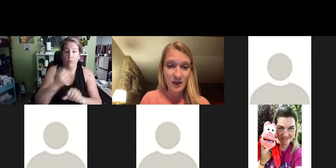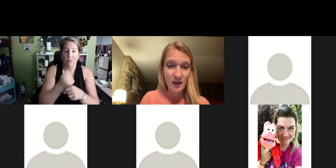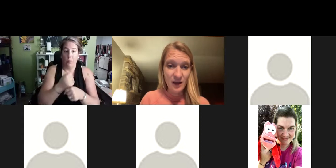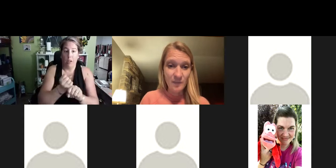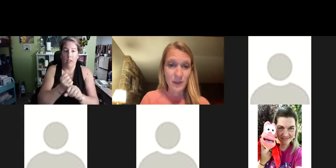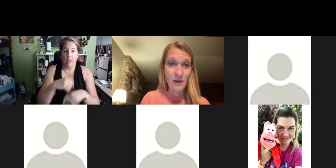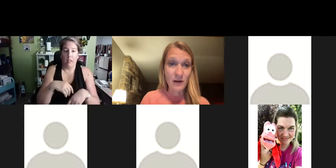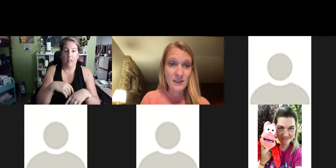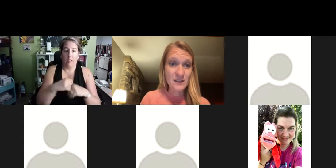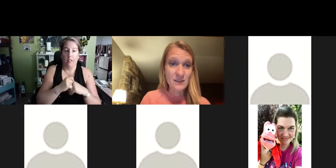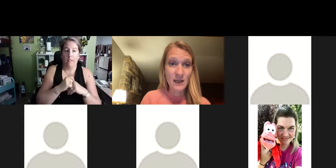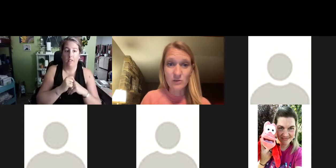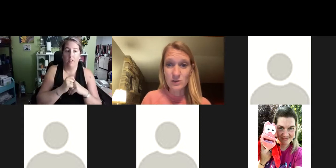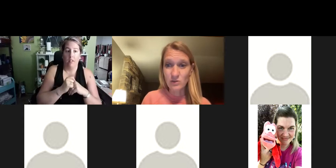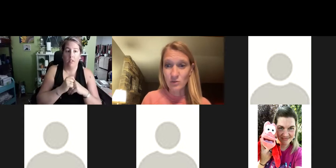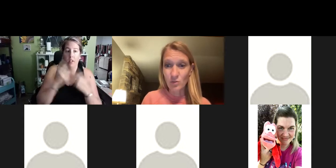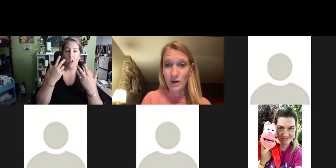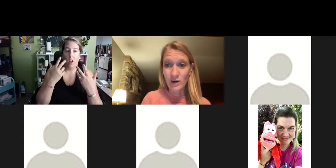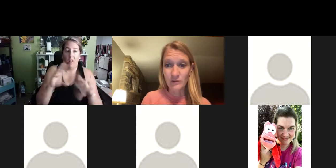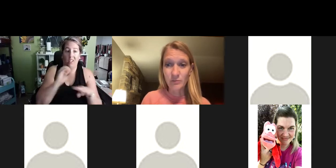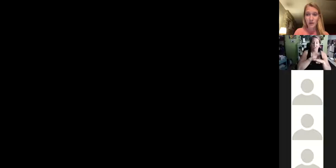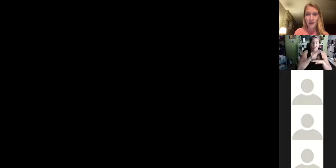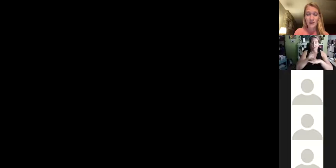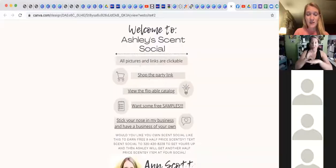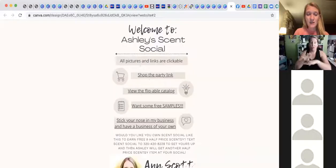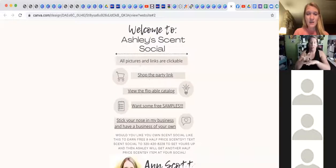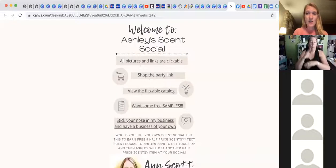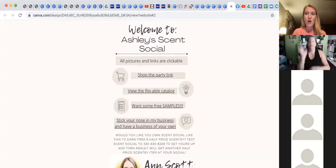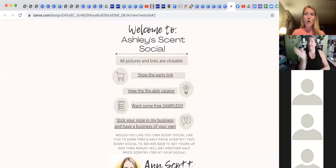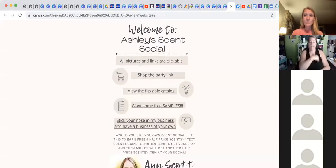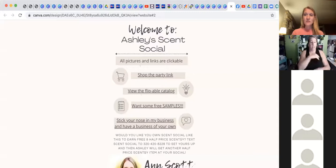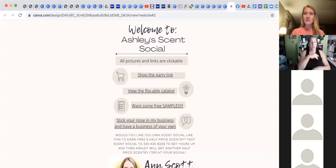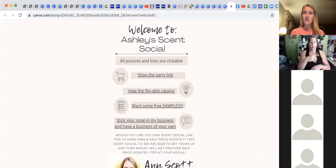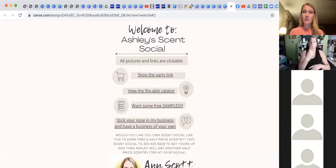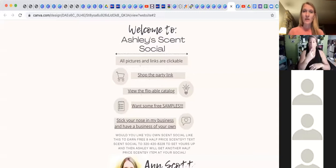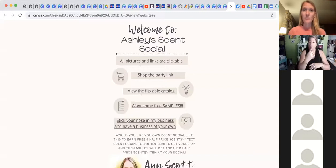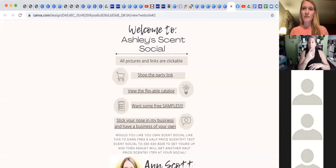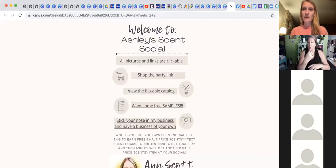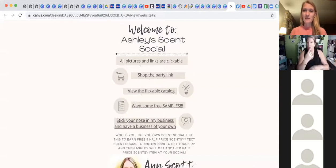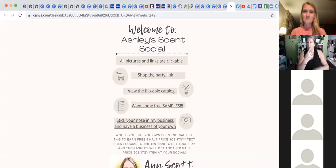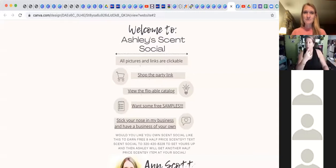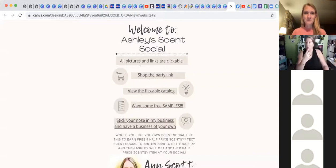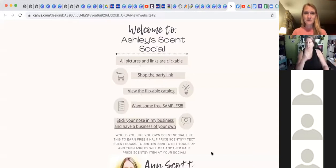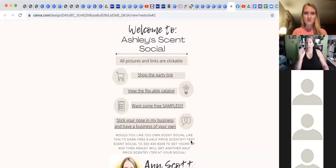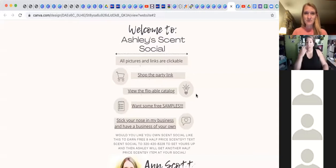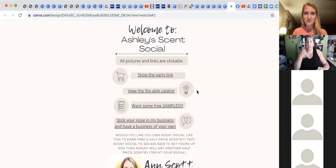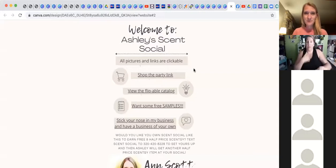then I've already sent it out to one of my hostesses. Oh, there, perfect.